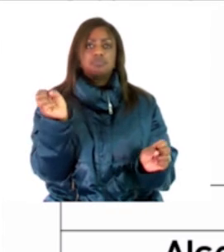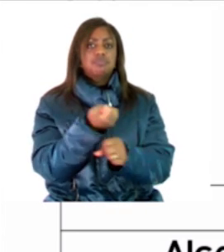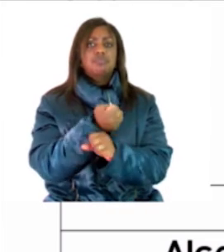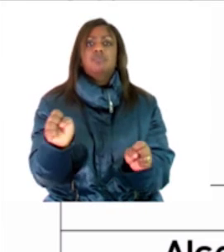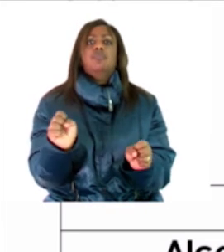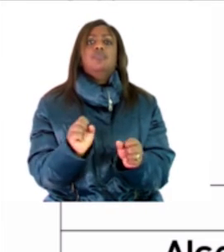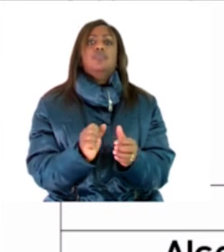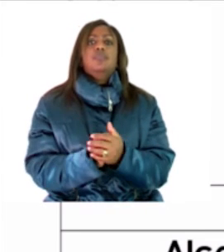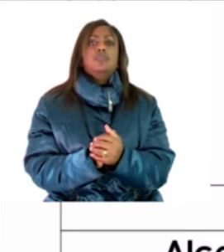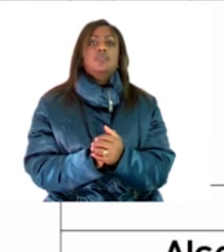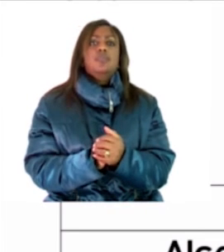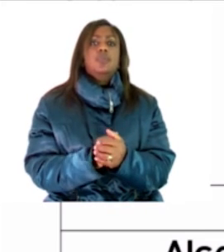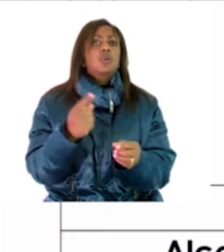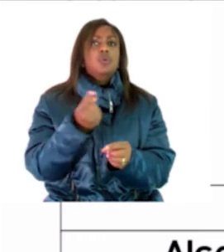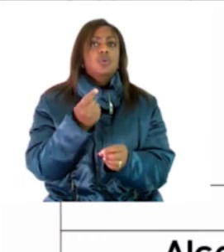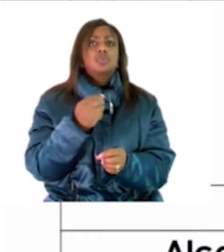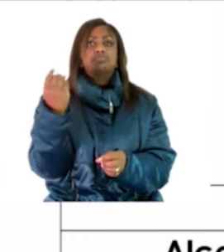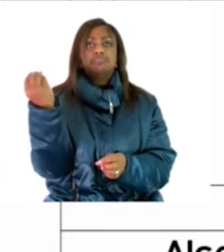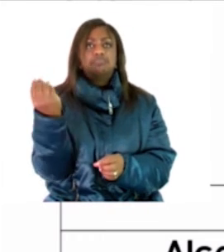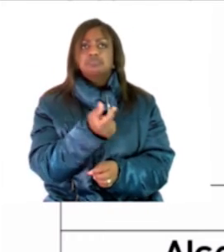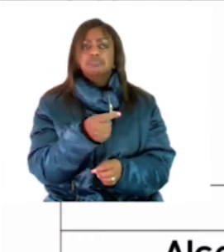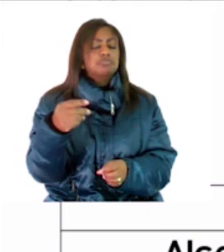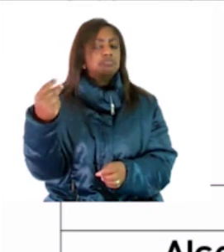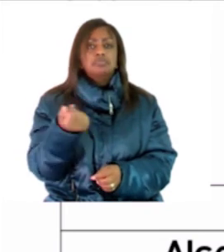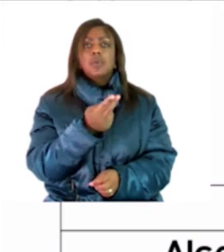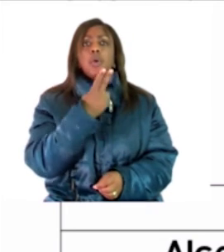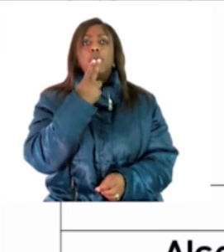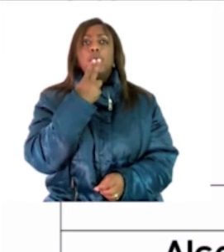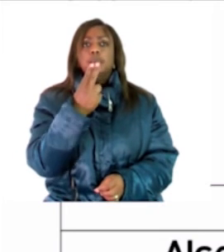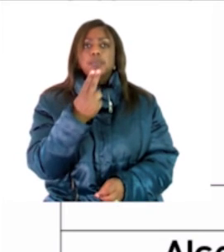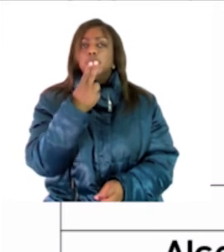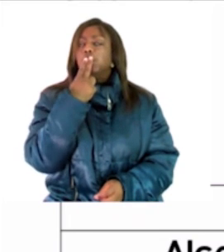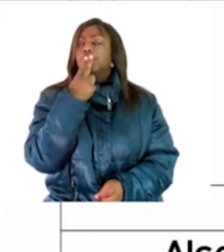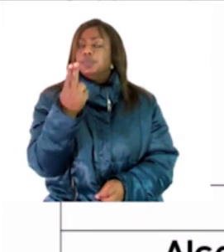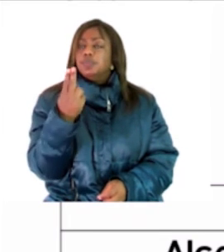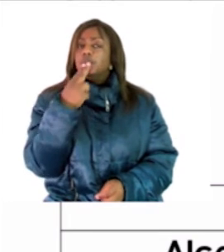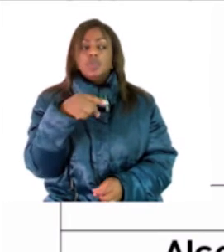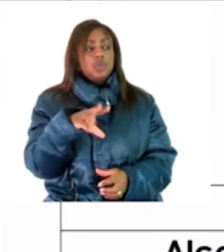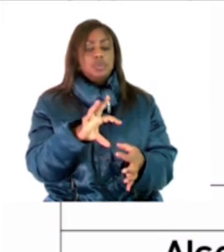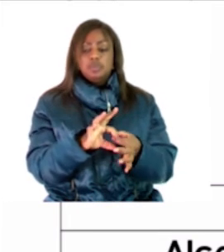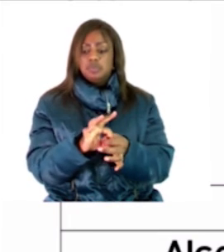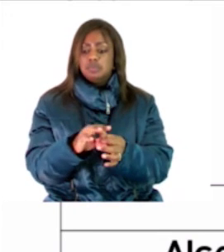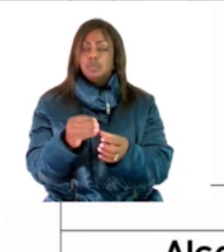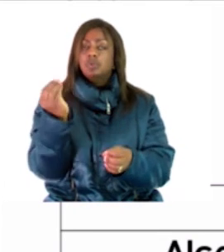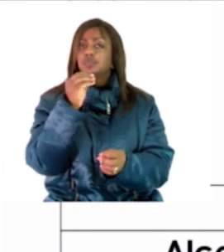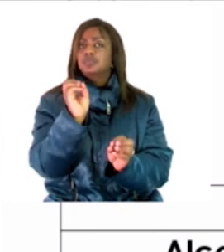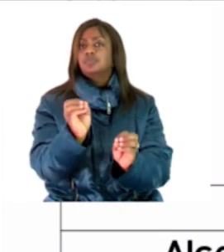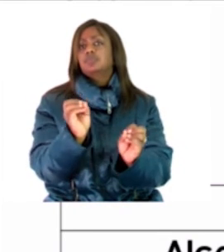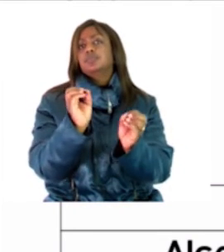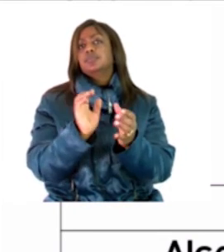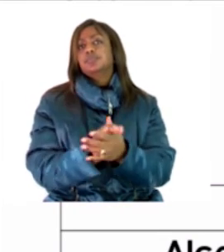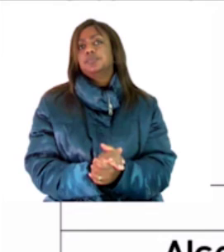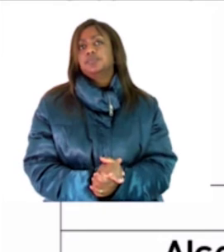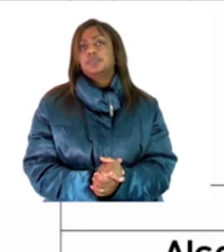food for us to eat, they're just going to buy tobacco. So imagine that every time they say that people that smoke don't keep money